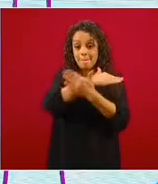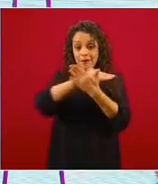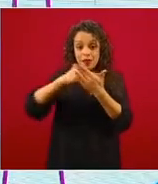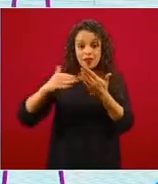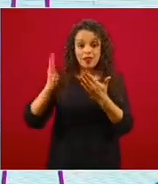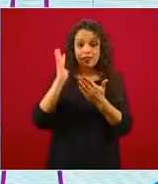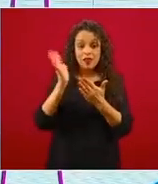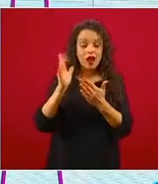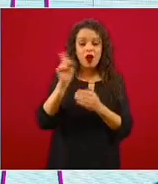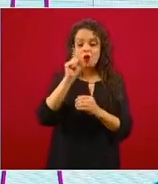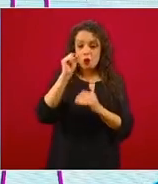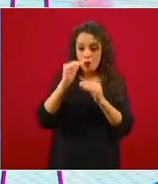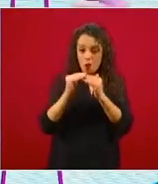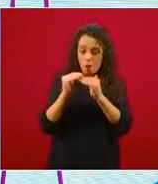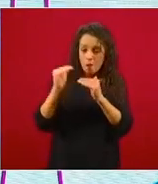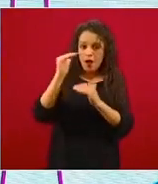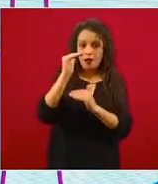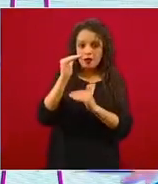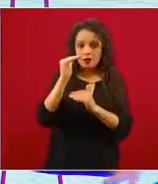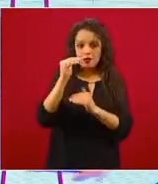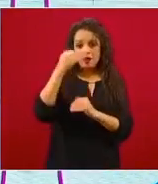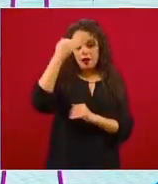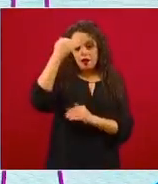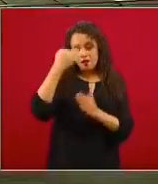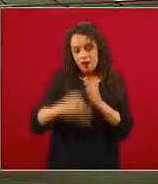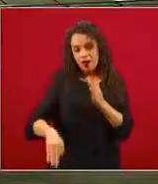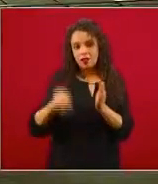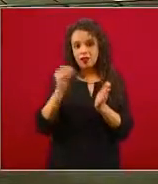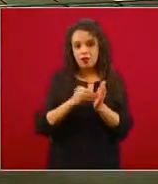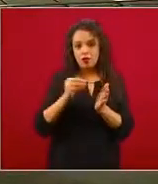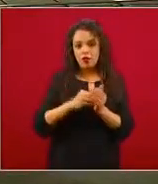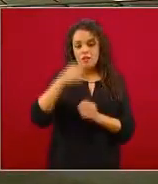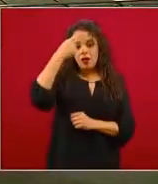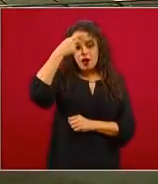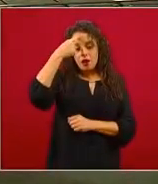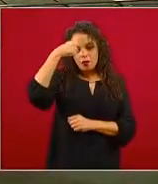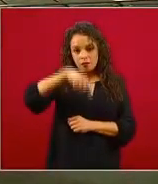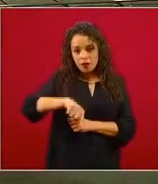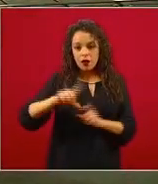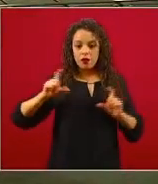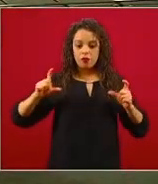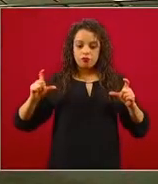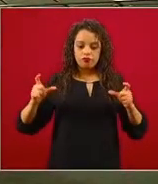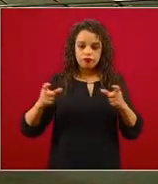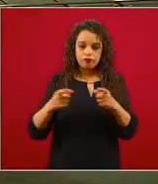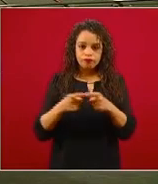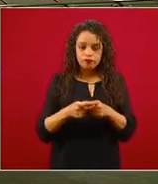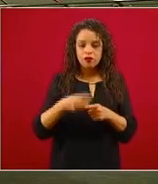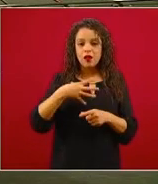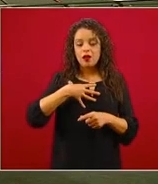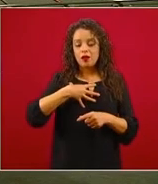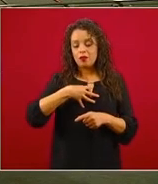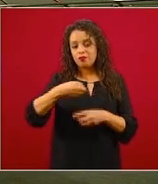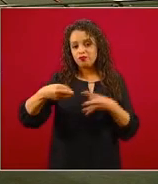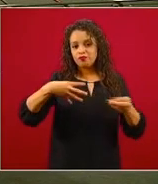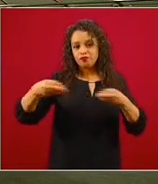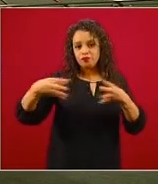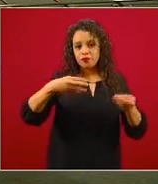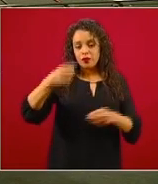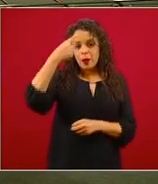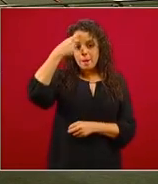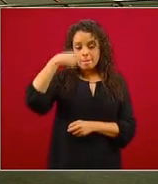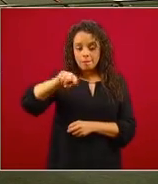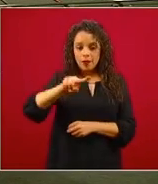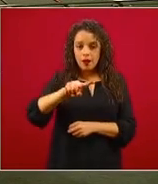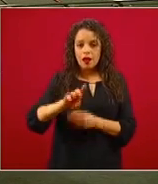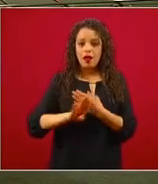have more than half of the first epidemic cycle to go, and we still have a very